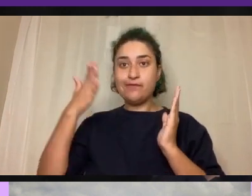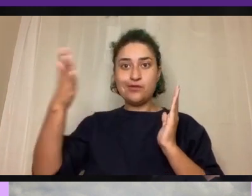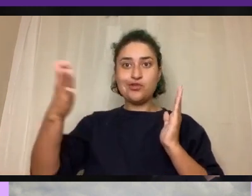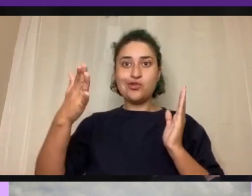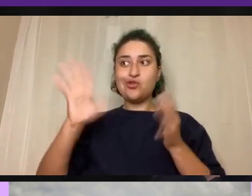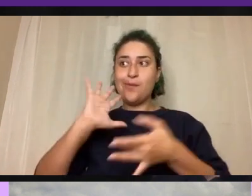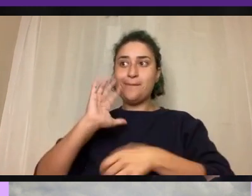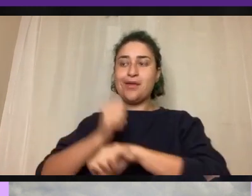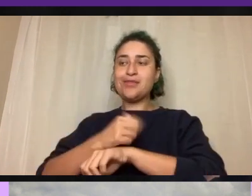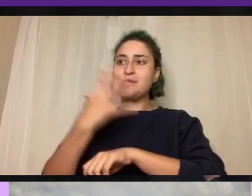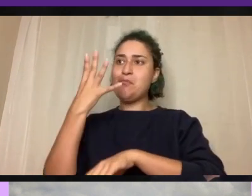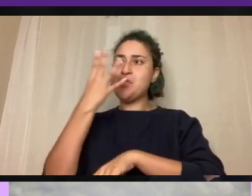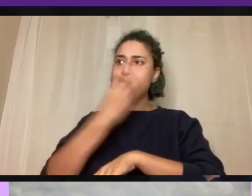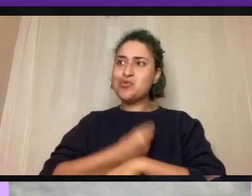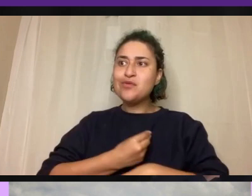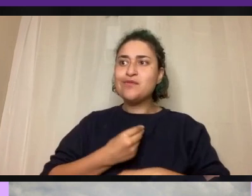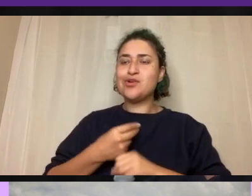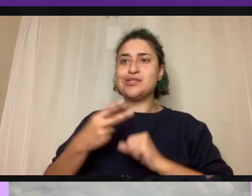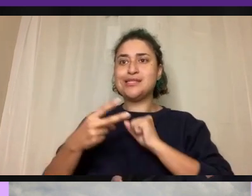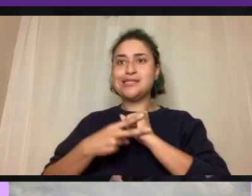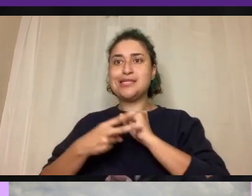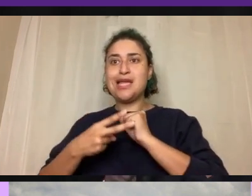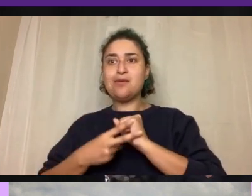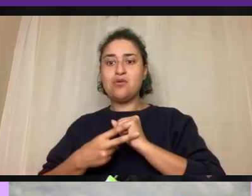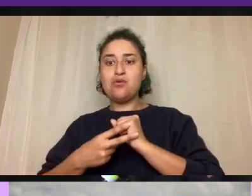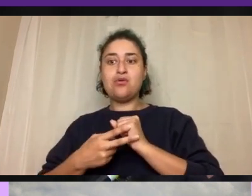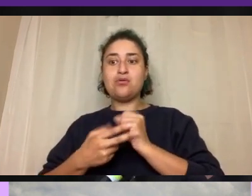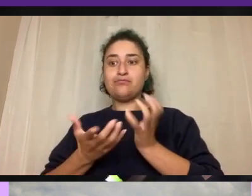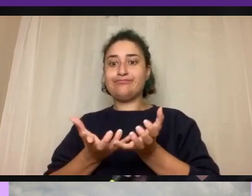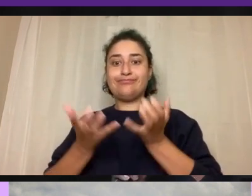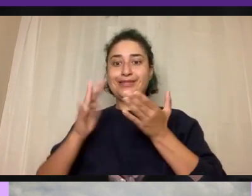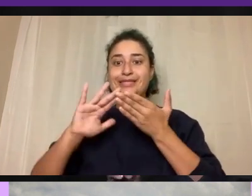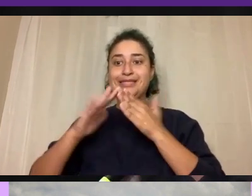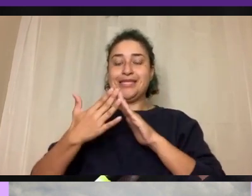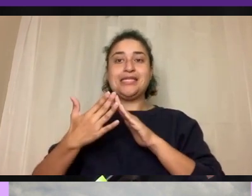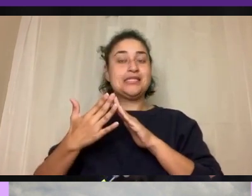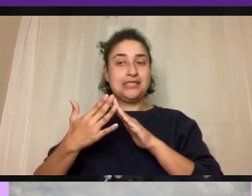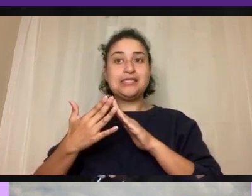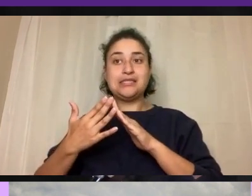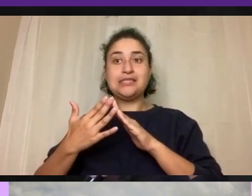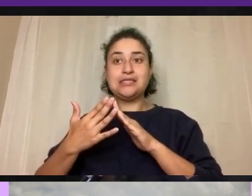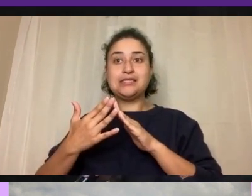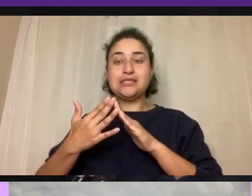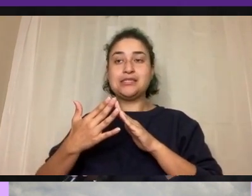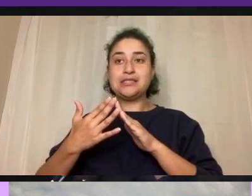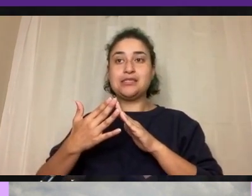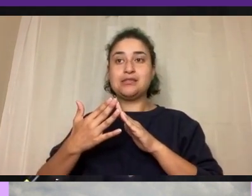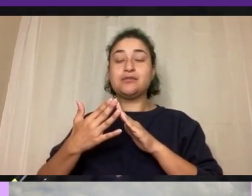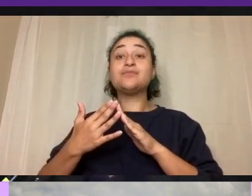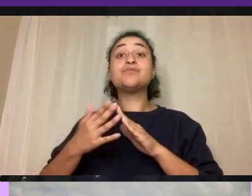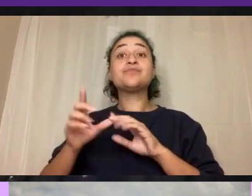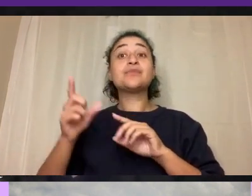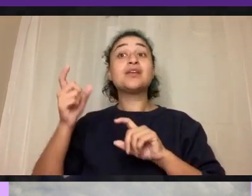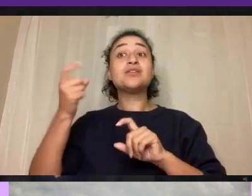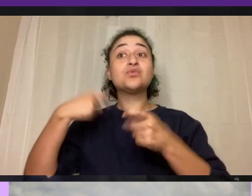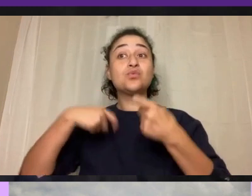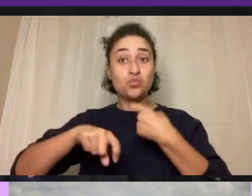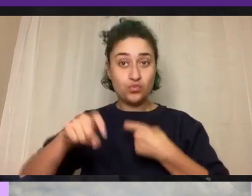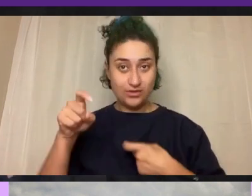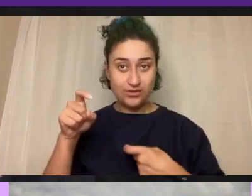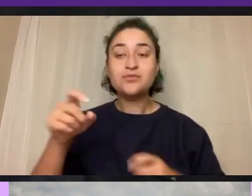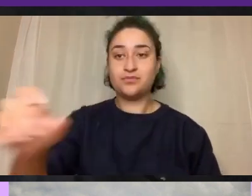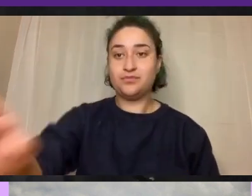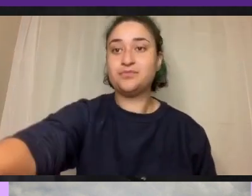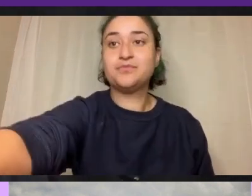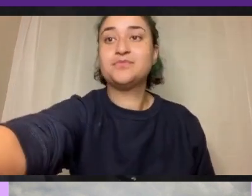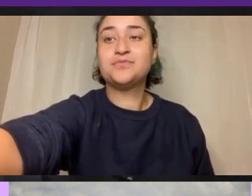sustainable models, right? I'm as we kind of close this session, I'm just appreciating the fact that